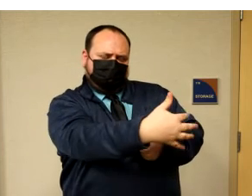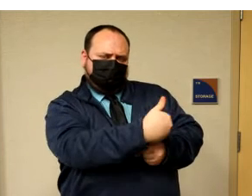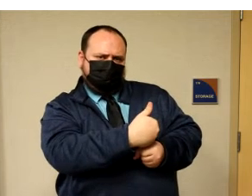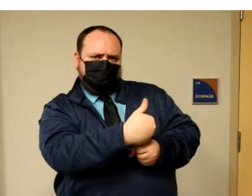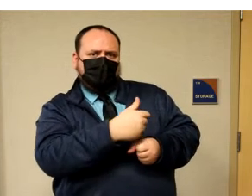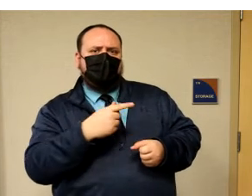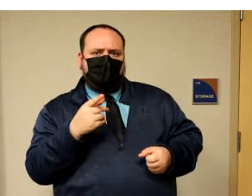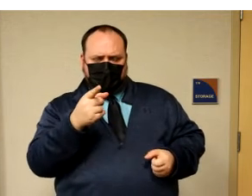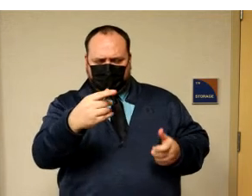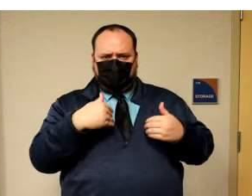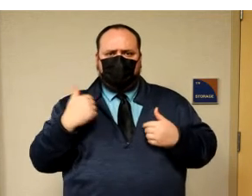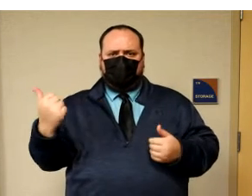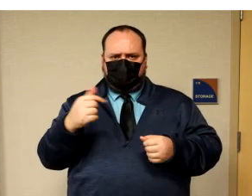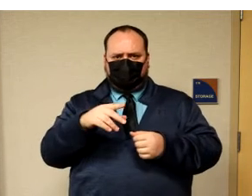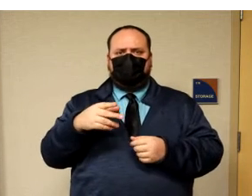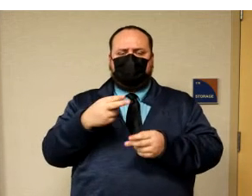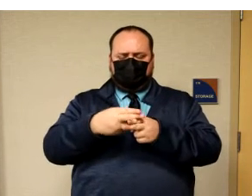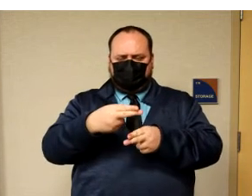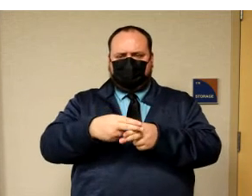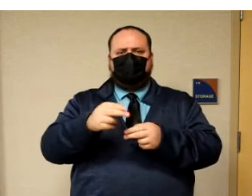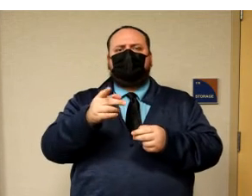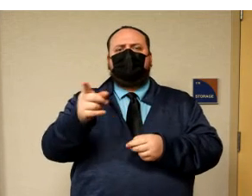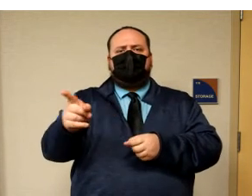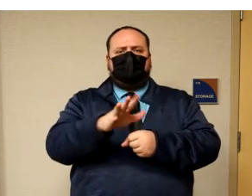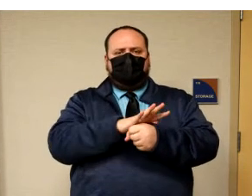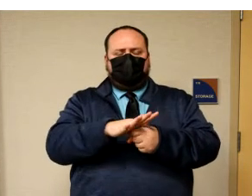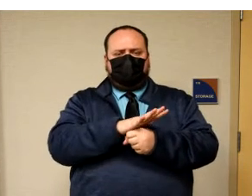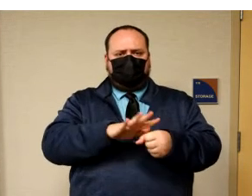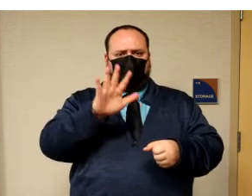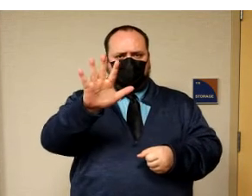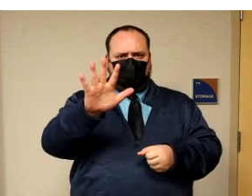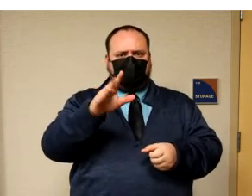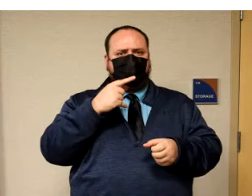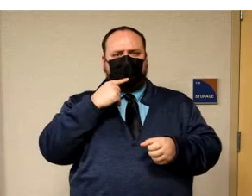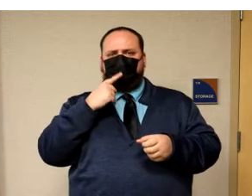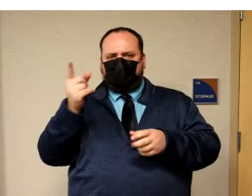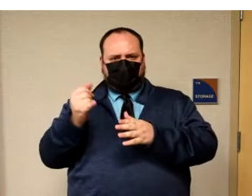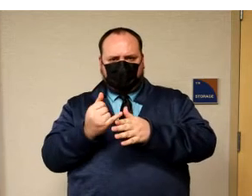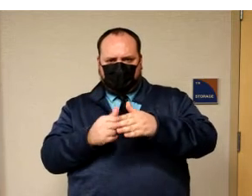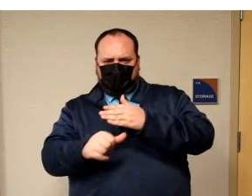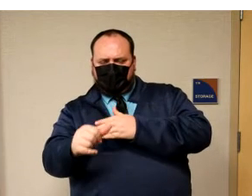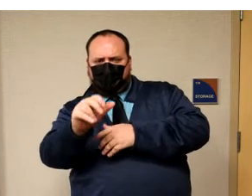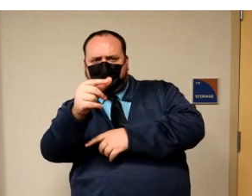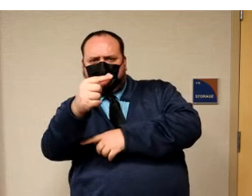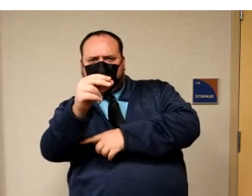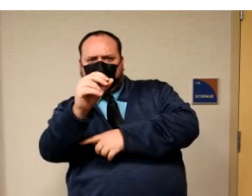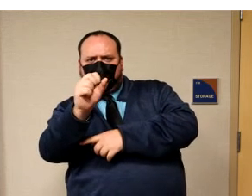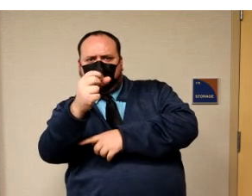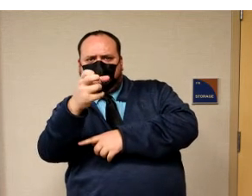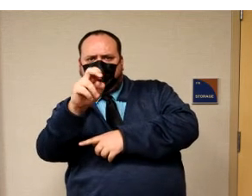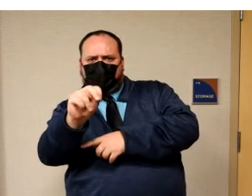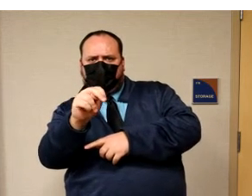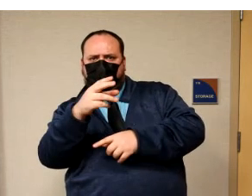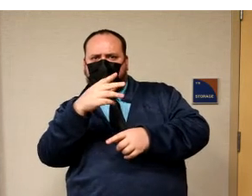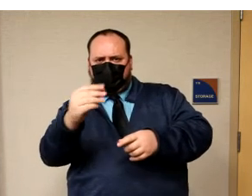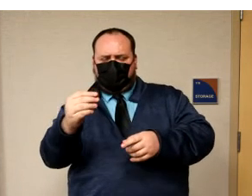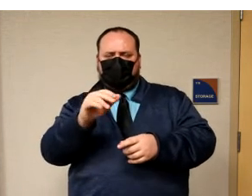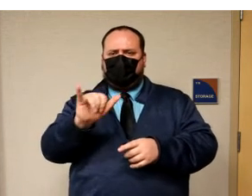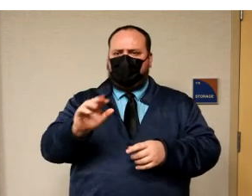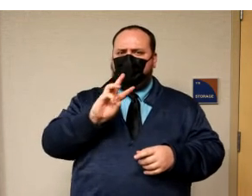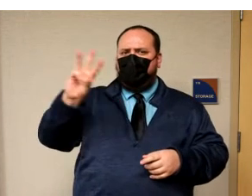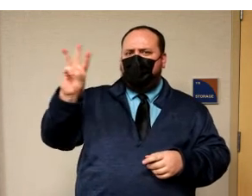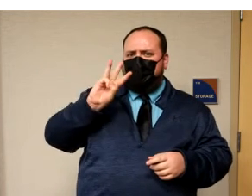We have here this one labeled District 5, so it takes in just under Goshen, and then the western